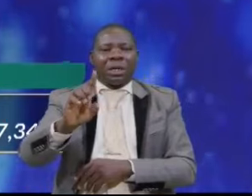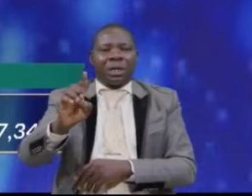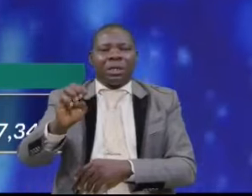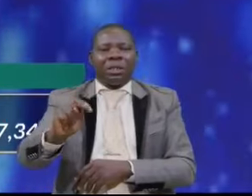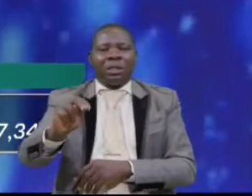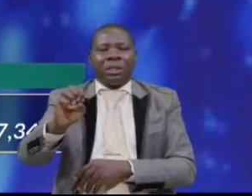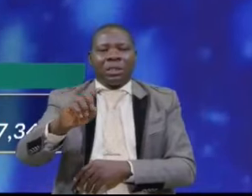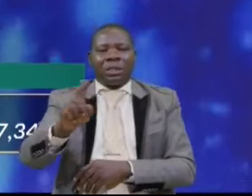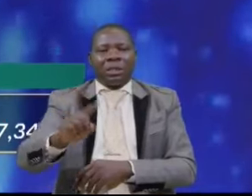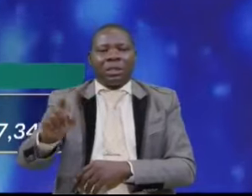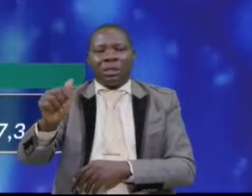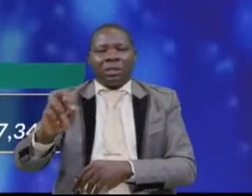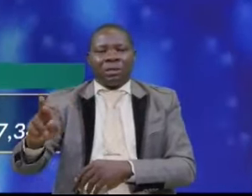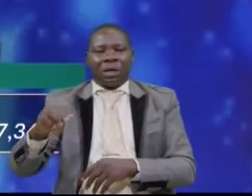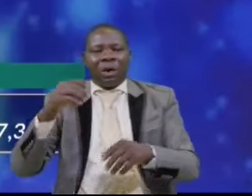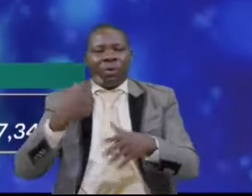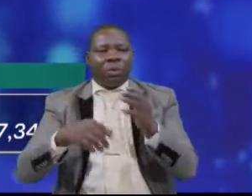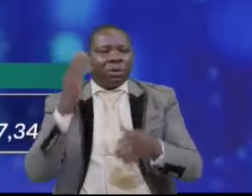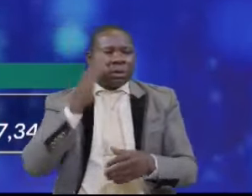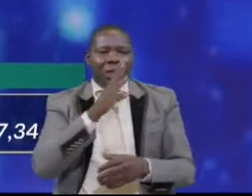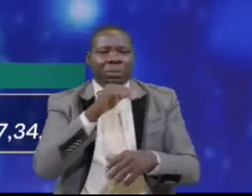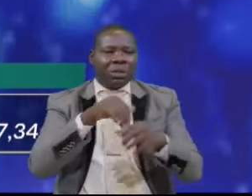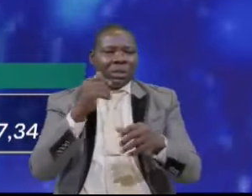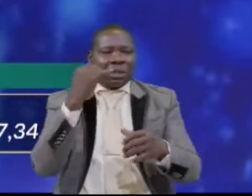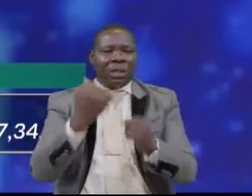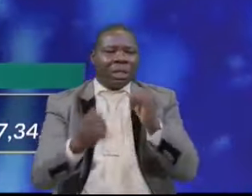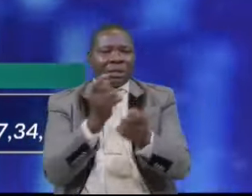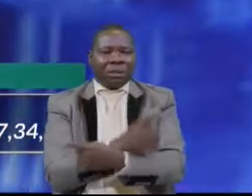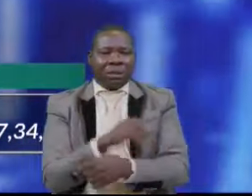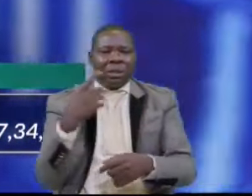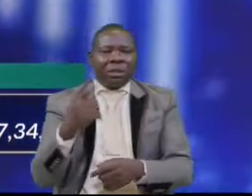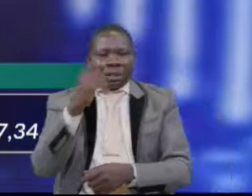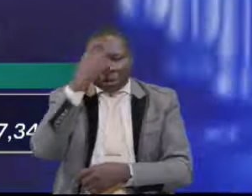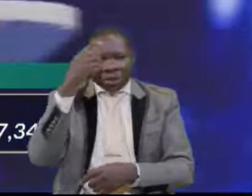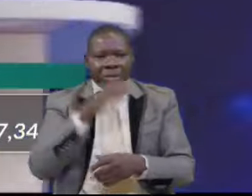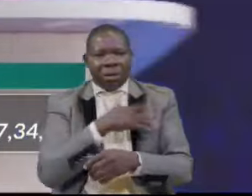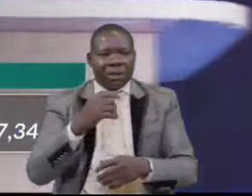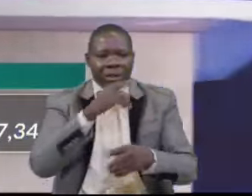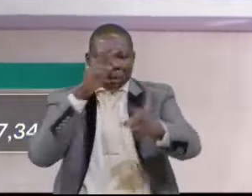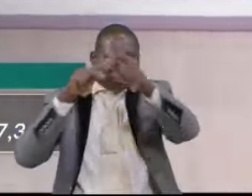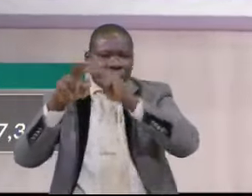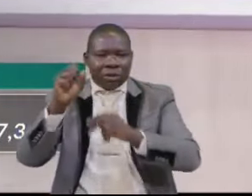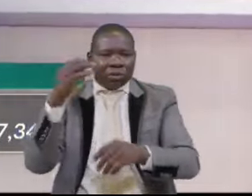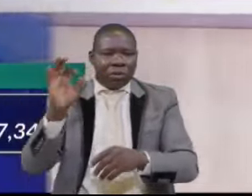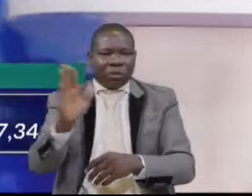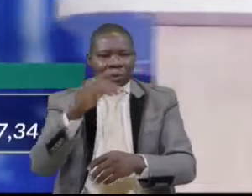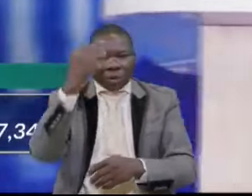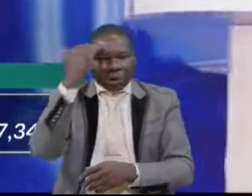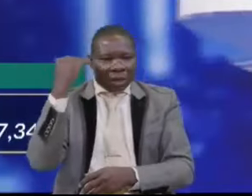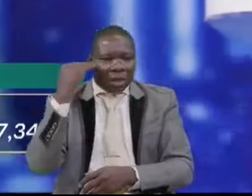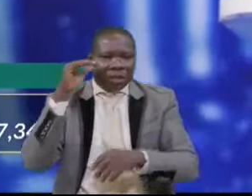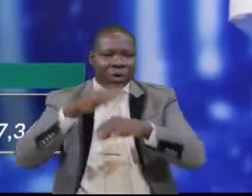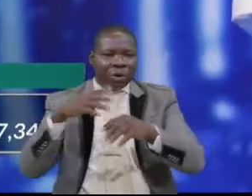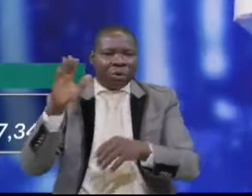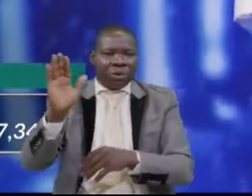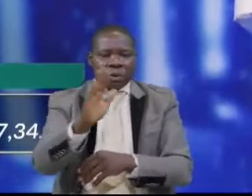visions of thy head upon thy bed are this. And he began to reveal what no